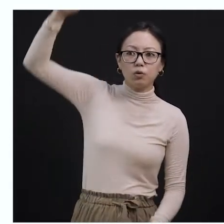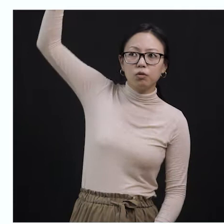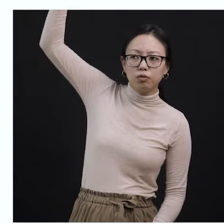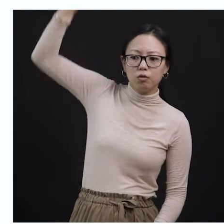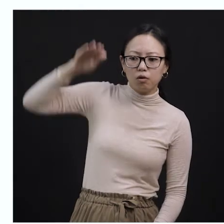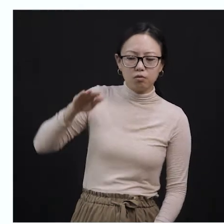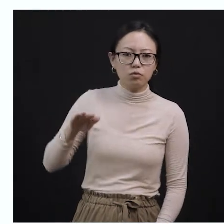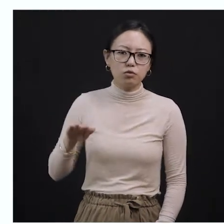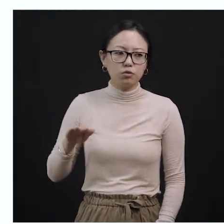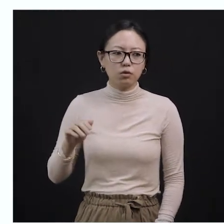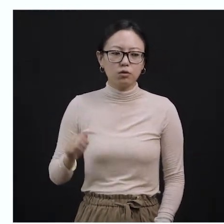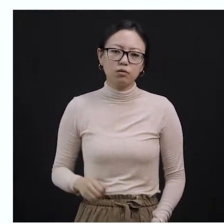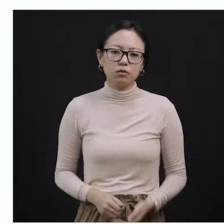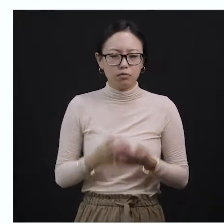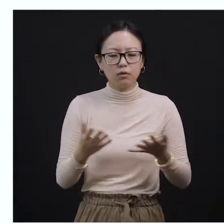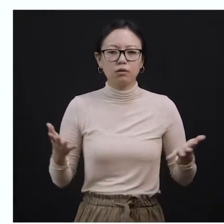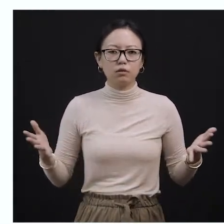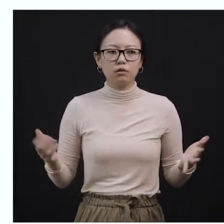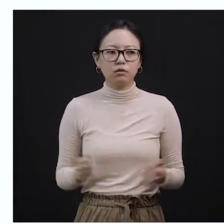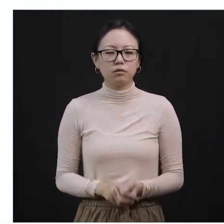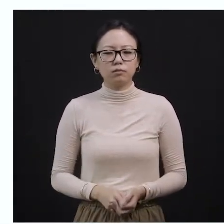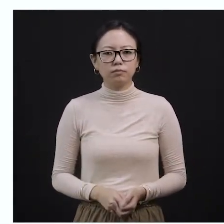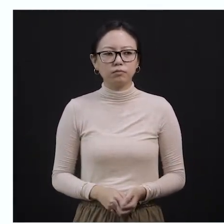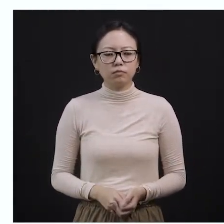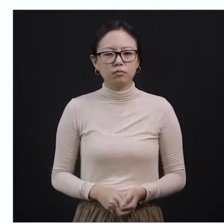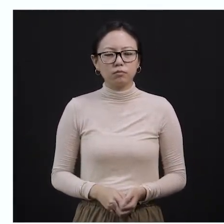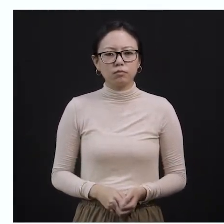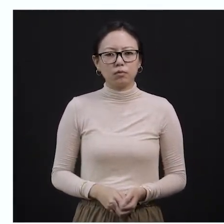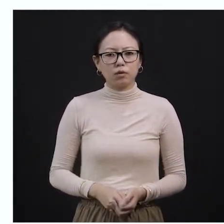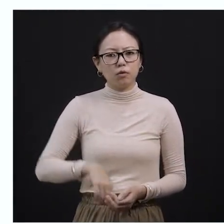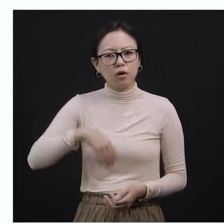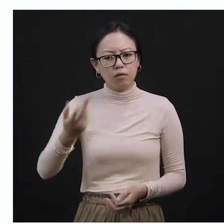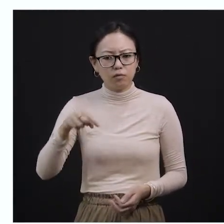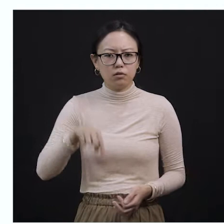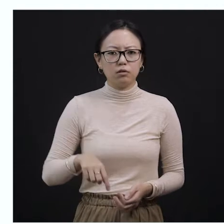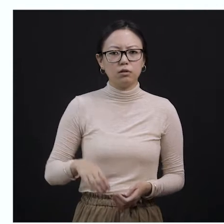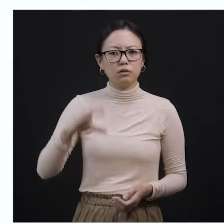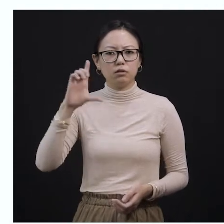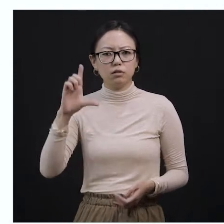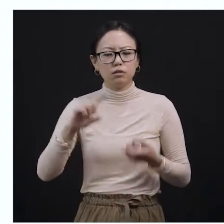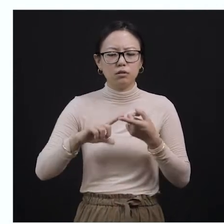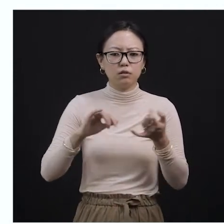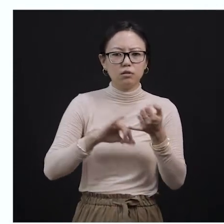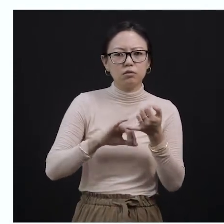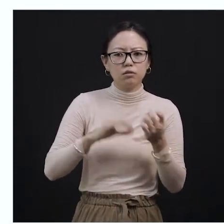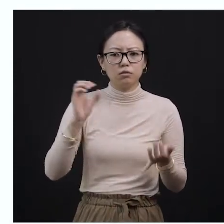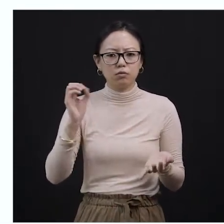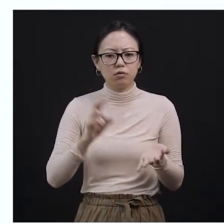taller, shorter objects. Okay? After this lesson is over, we will be able to identify all